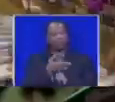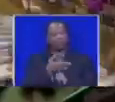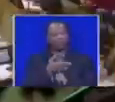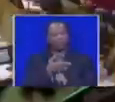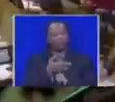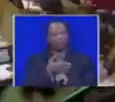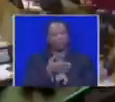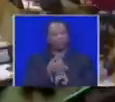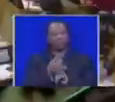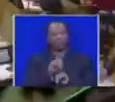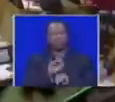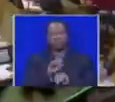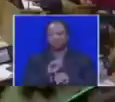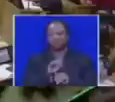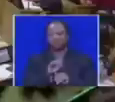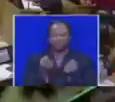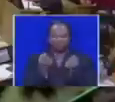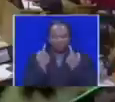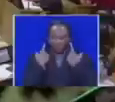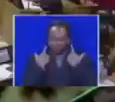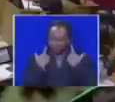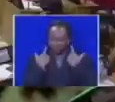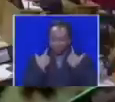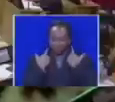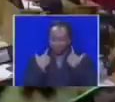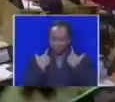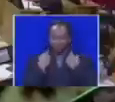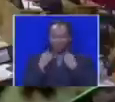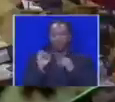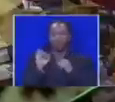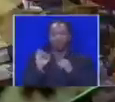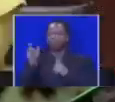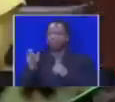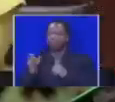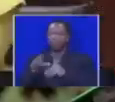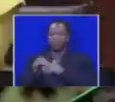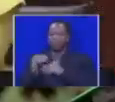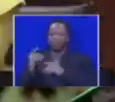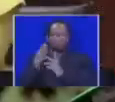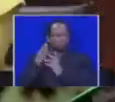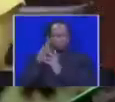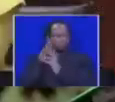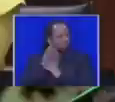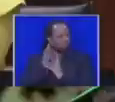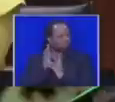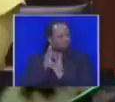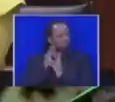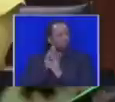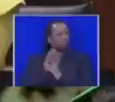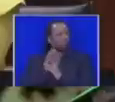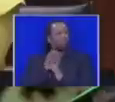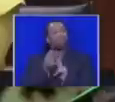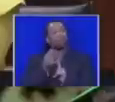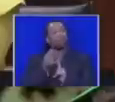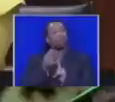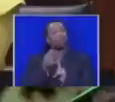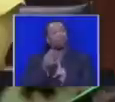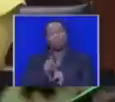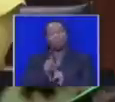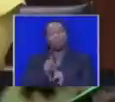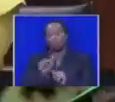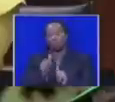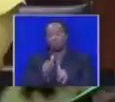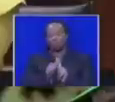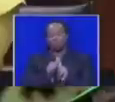you are paid to sit there at the bench. That too, a member in is a bench. Deliberately contravening a provision of these rules.